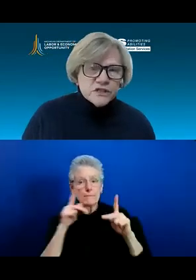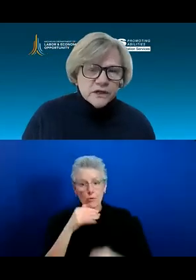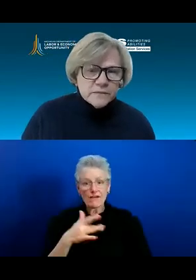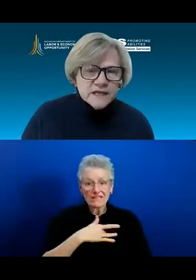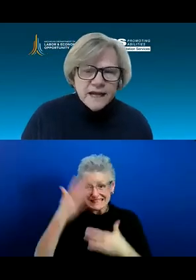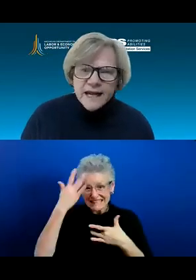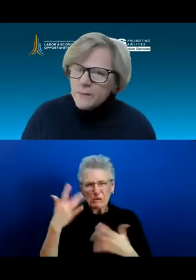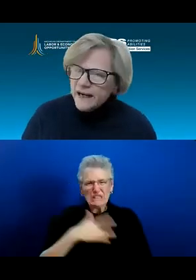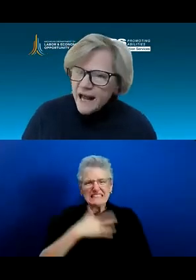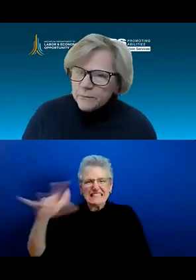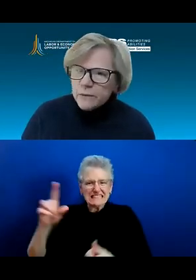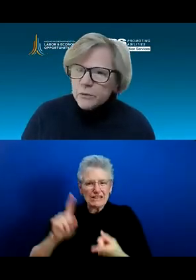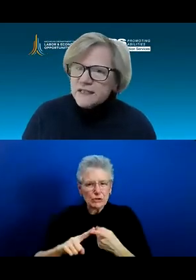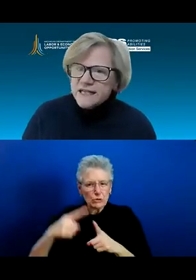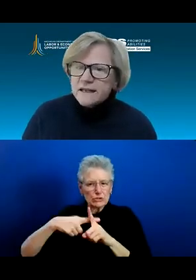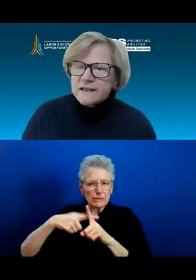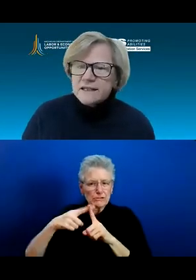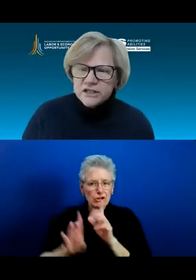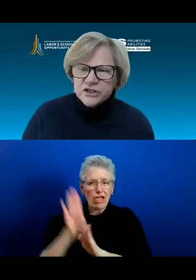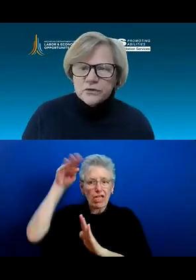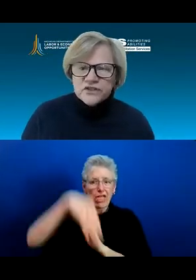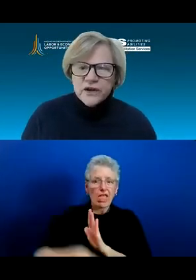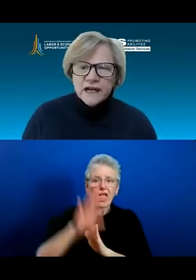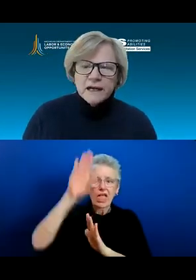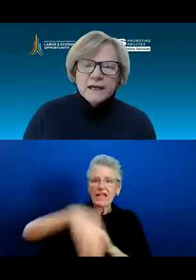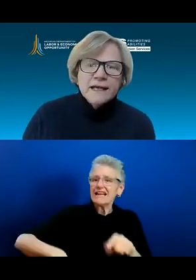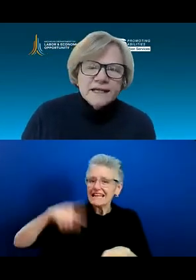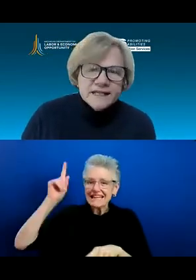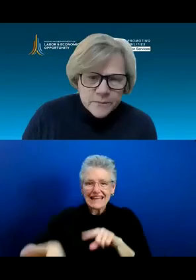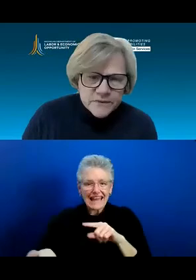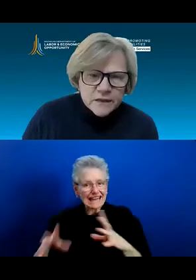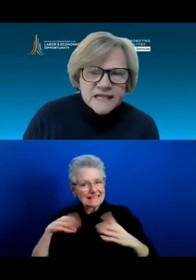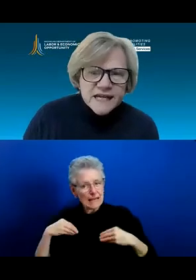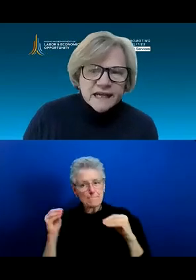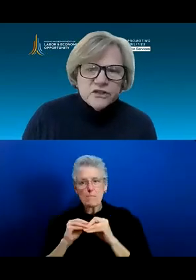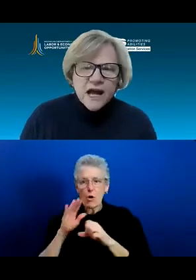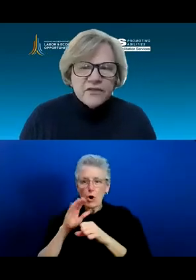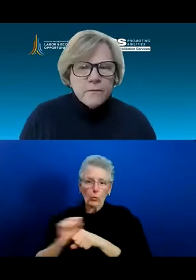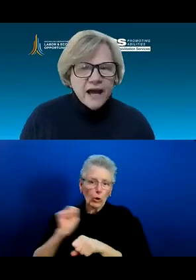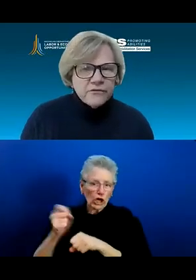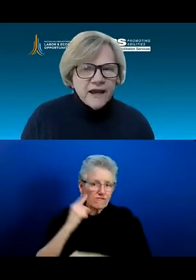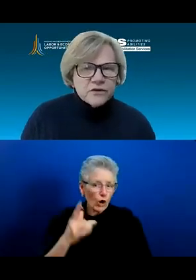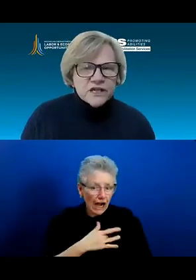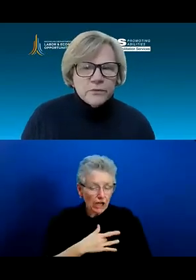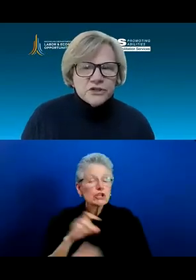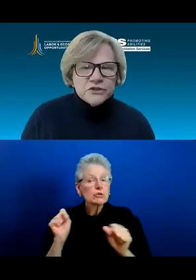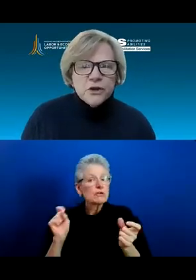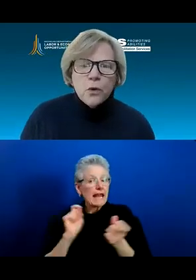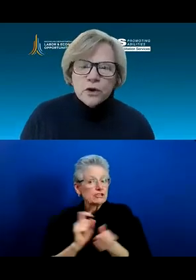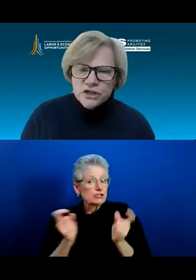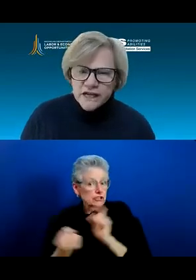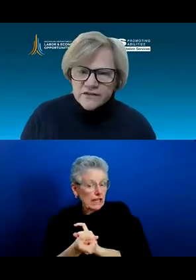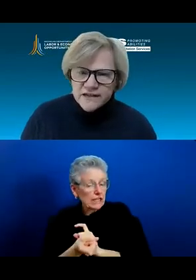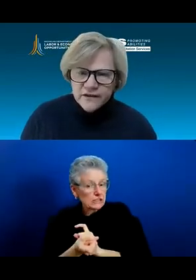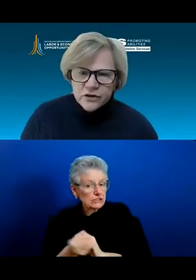temperature extremes and may not be able to take this additional strain. Steps can be taken to either modify their temperatures